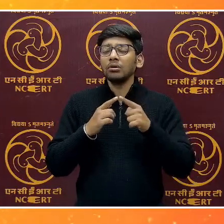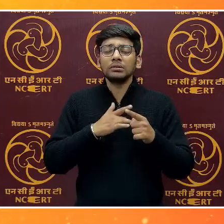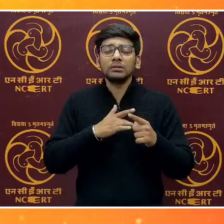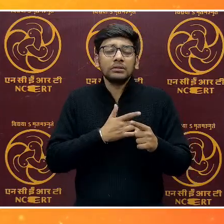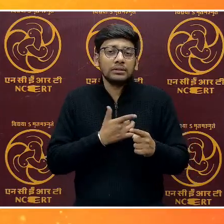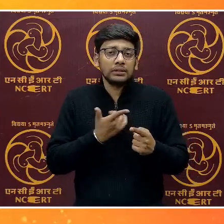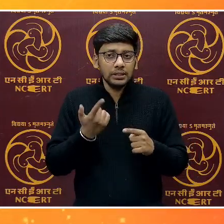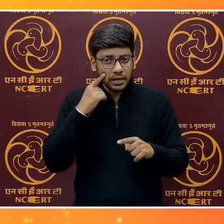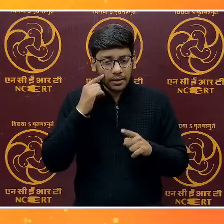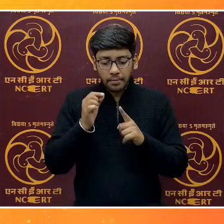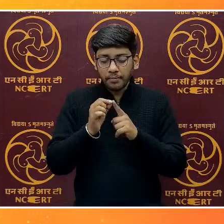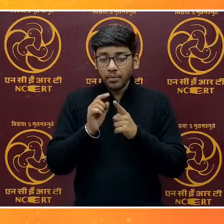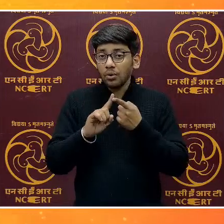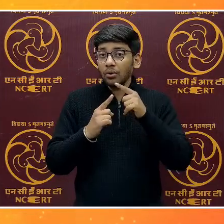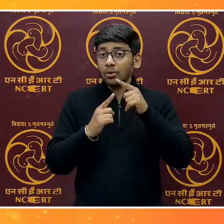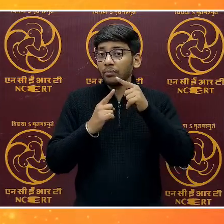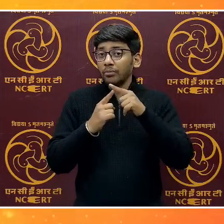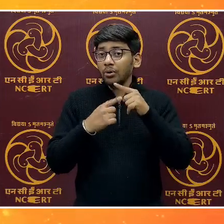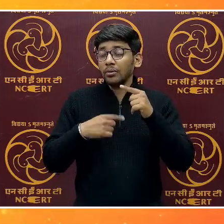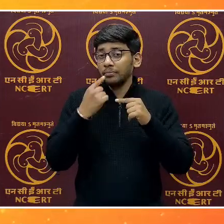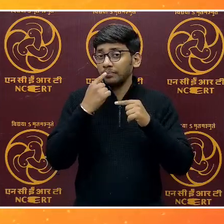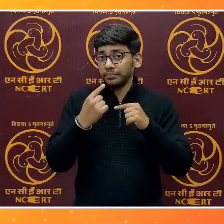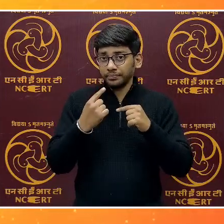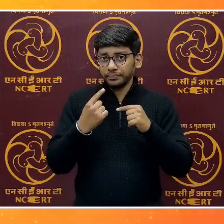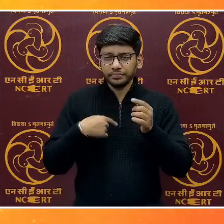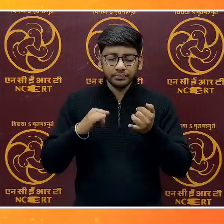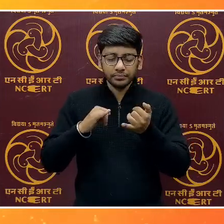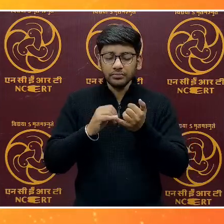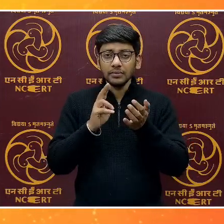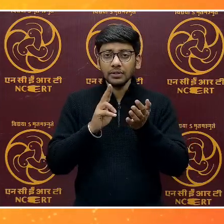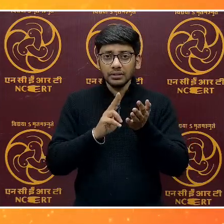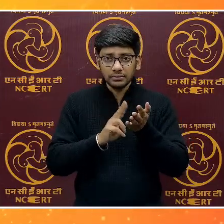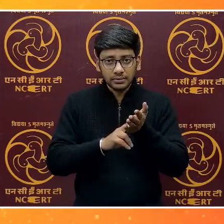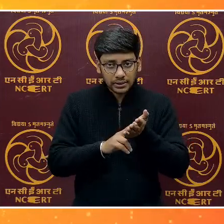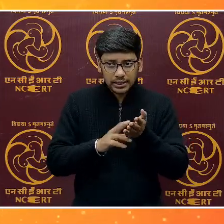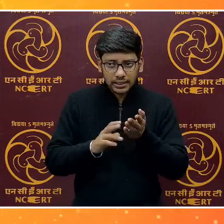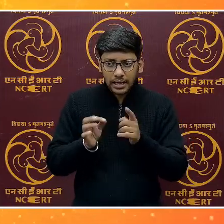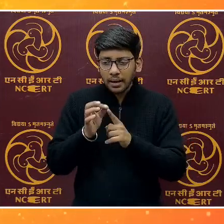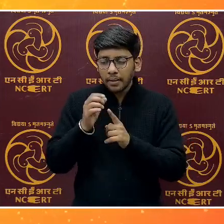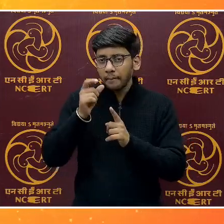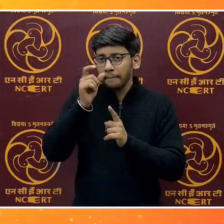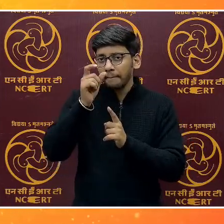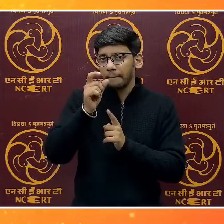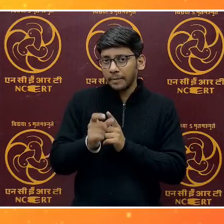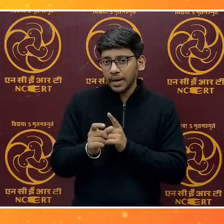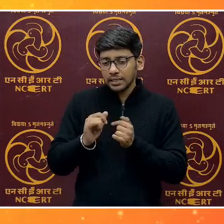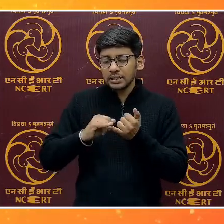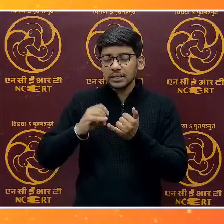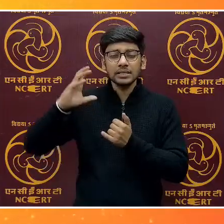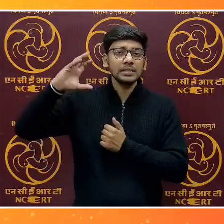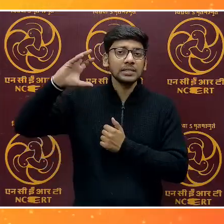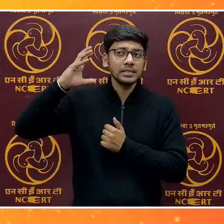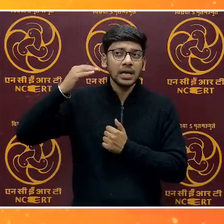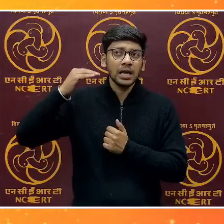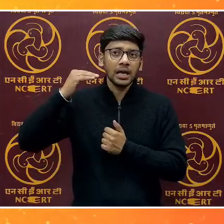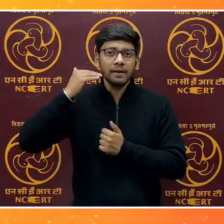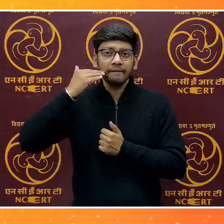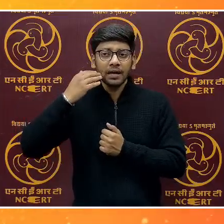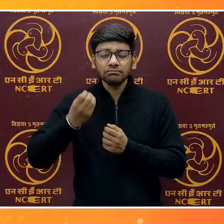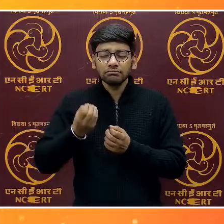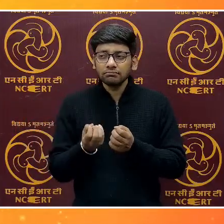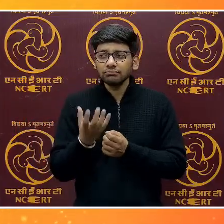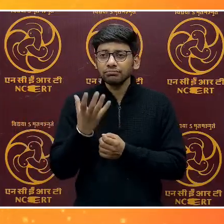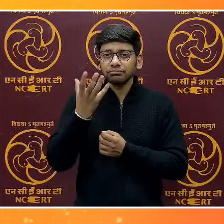means that the sun, here I have brought a sun for you. This is your own personal sun, my sun. When it shines all day